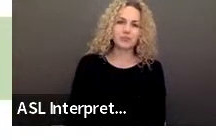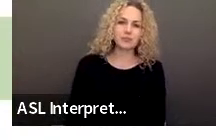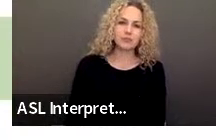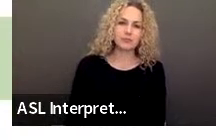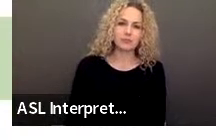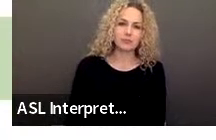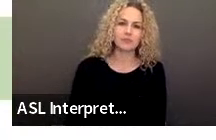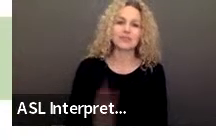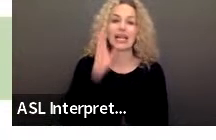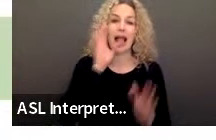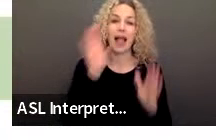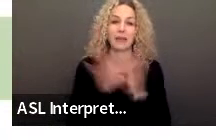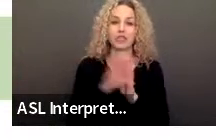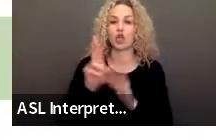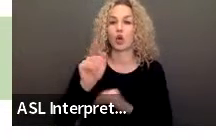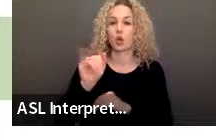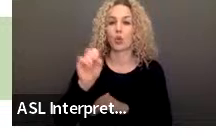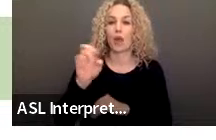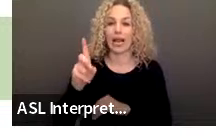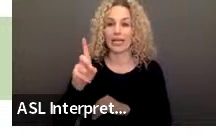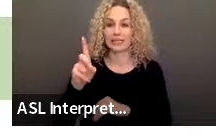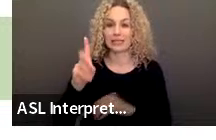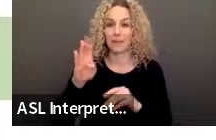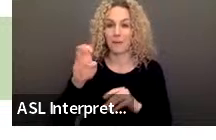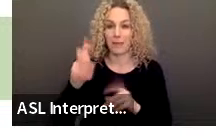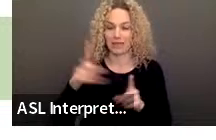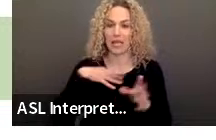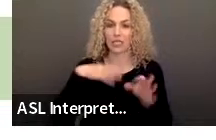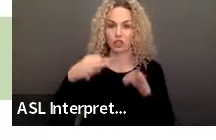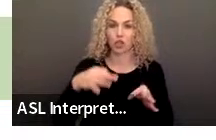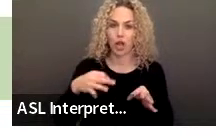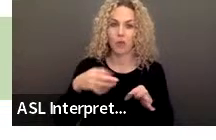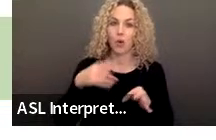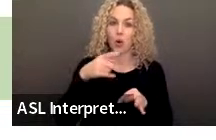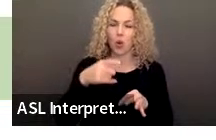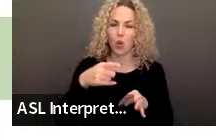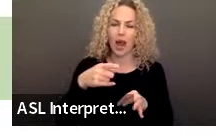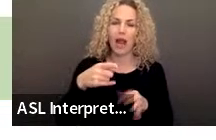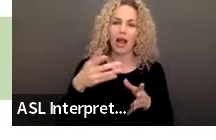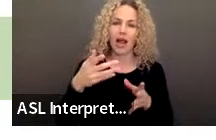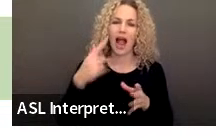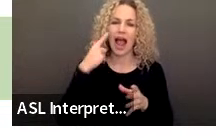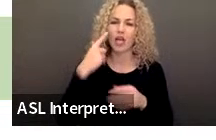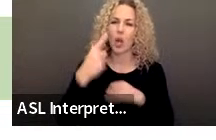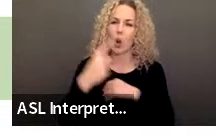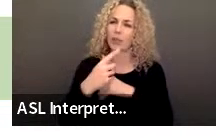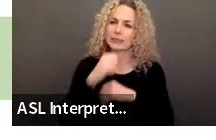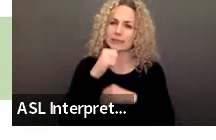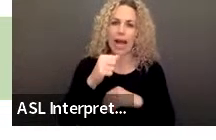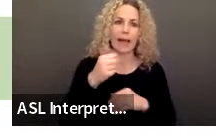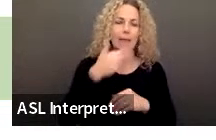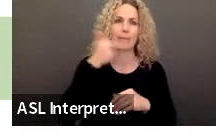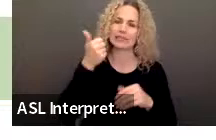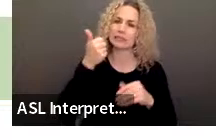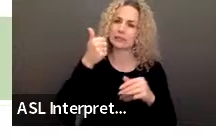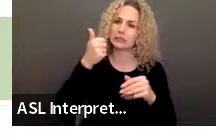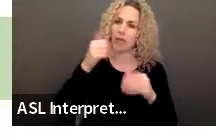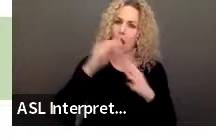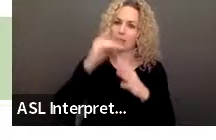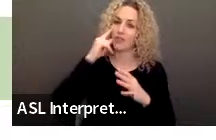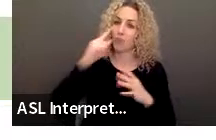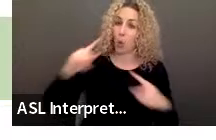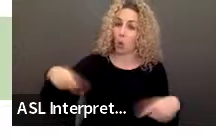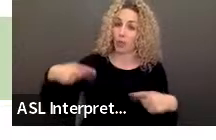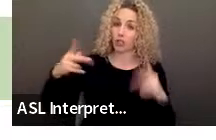This is an image of the raised beds I was describing. So while they are a poor option for people using wheelchairs,